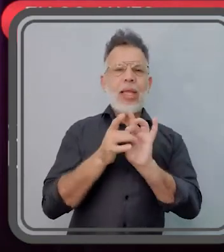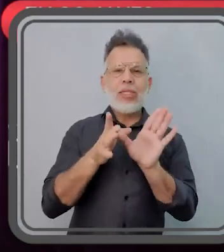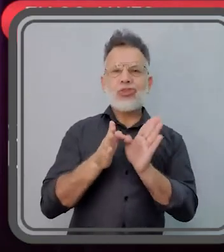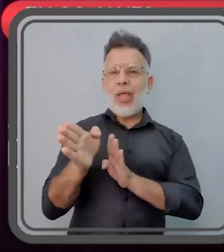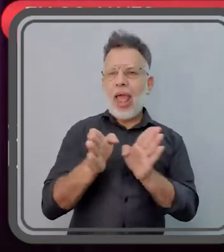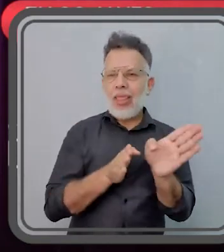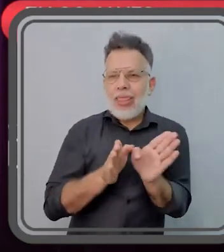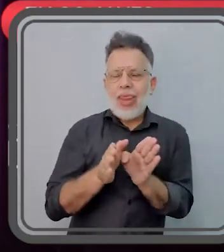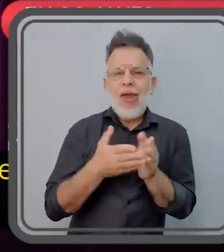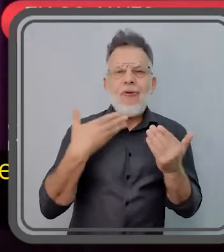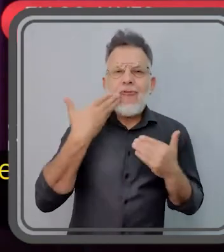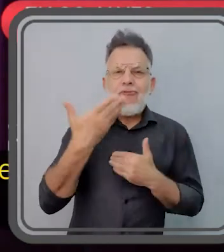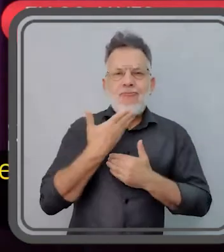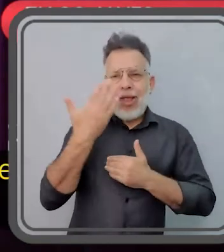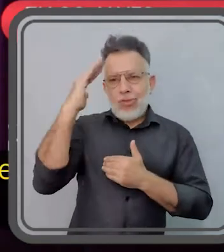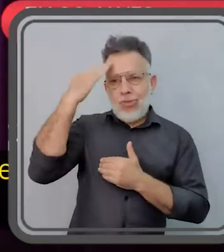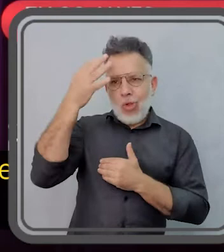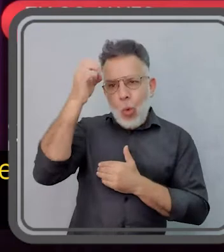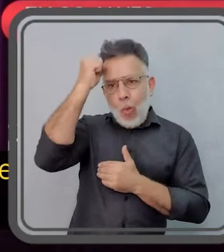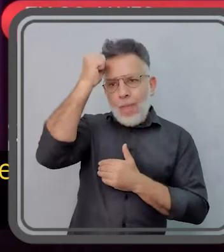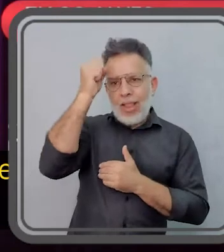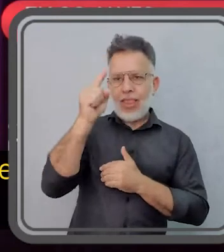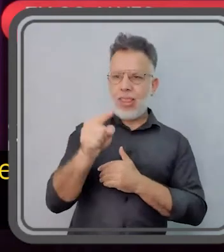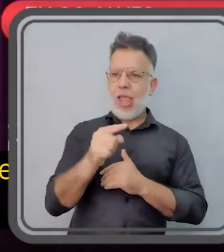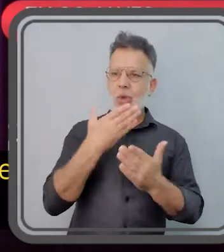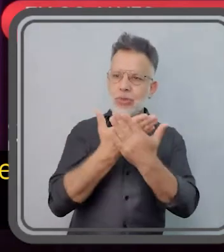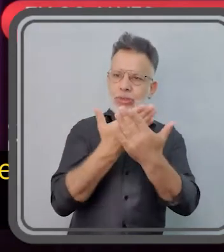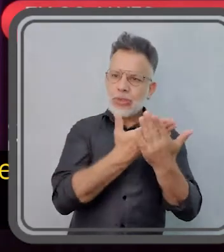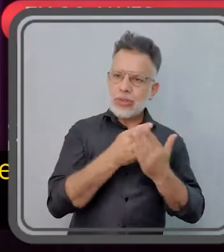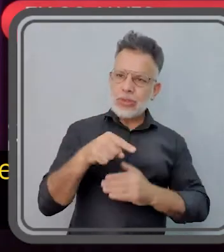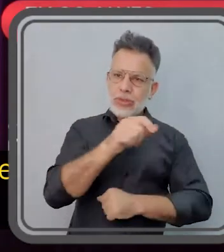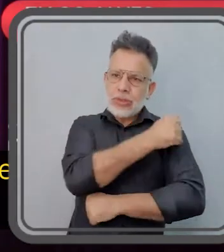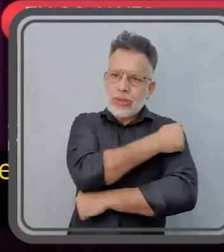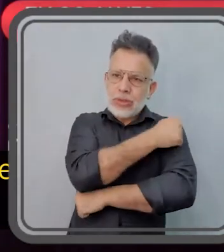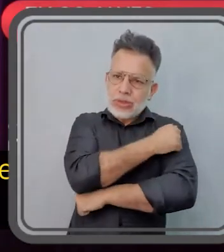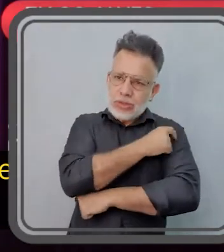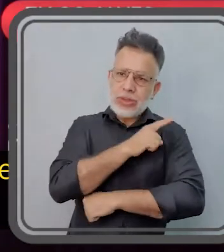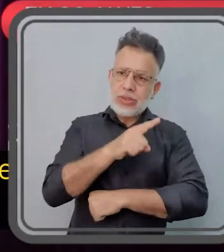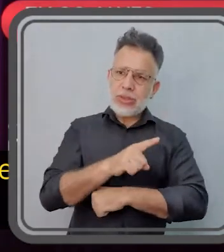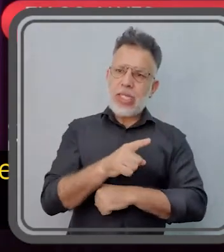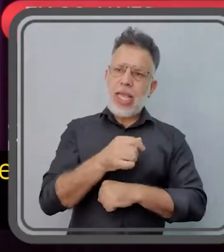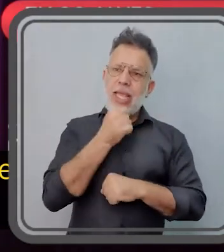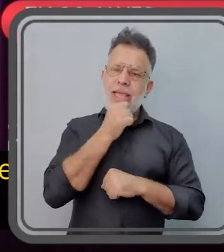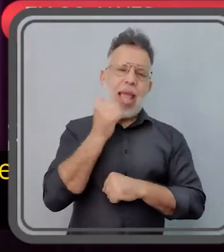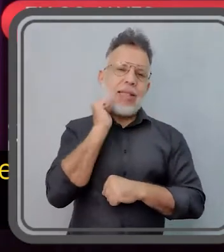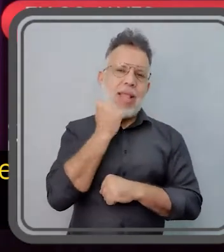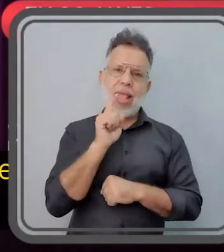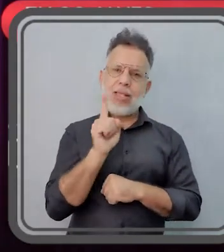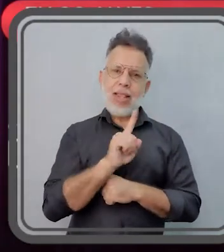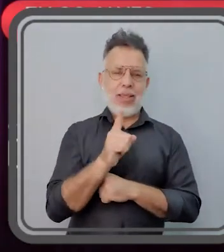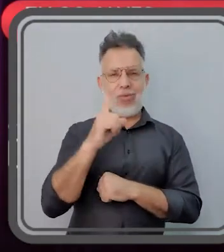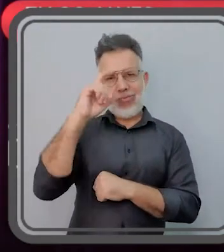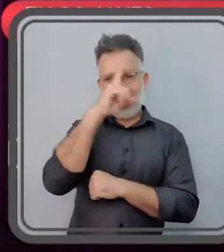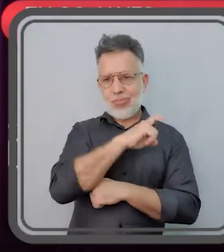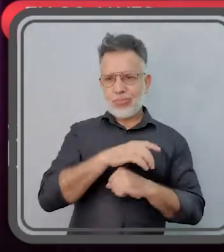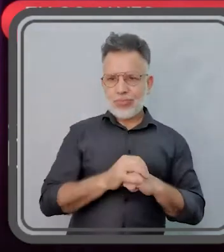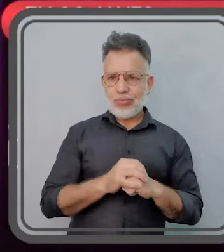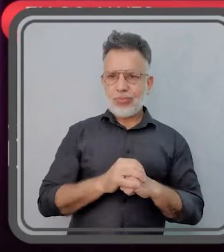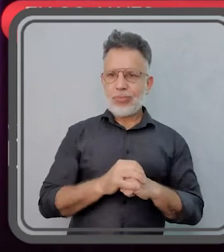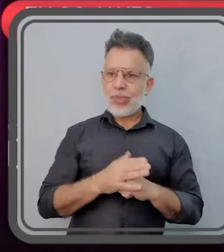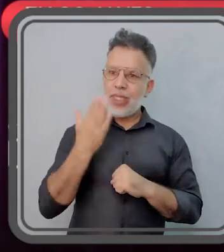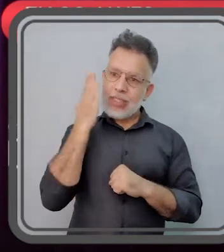it accessible to students who may not have that access. And we show them that it's not rocket science. You